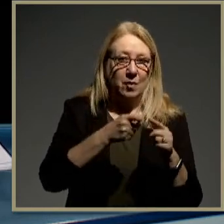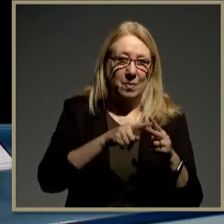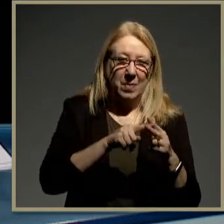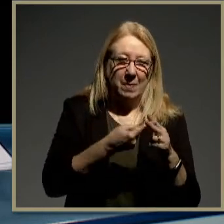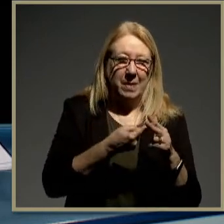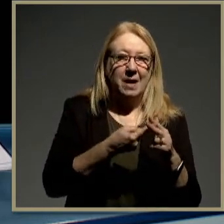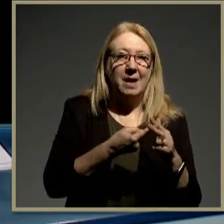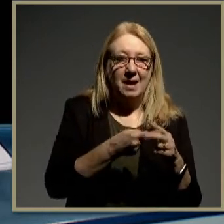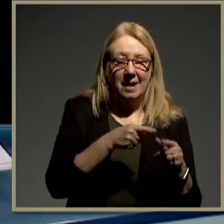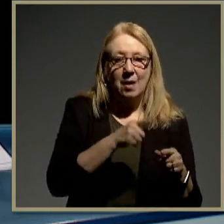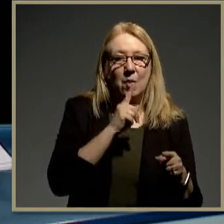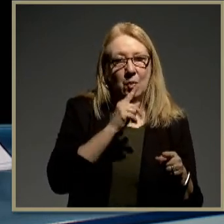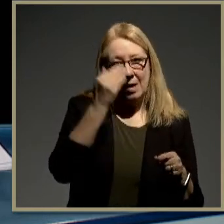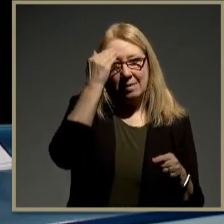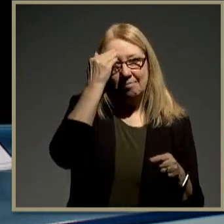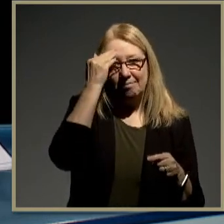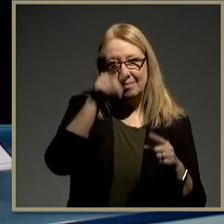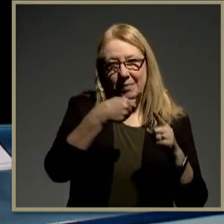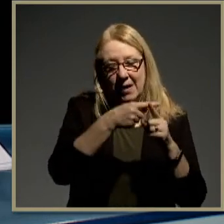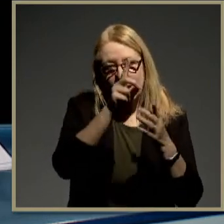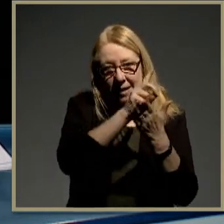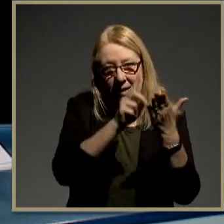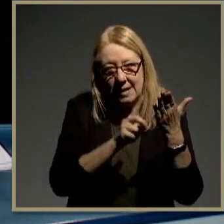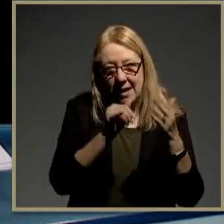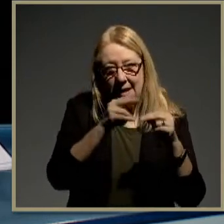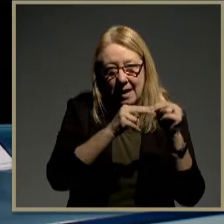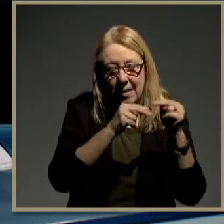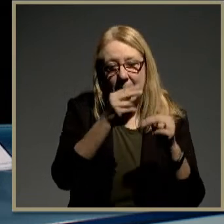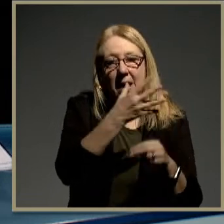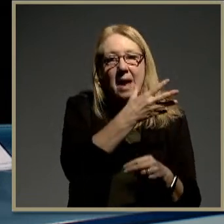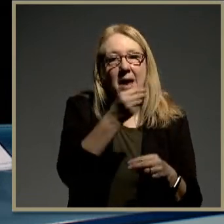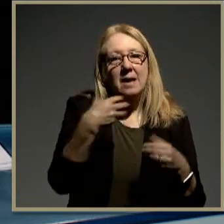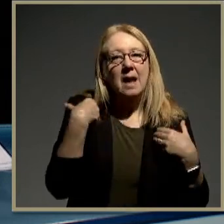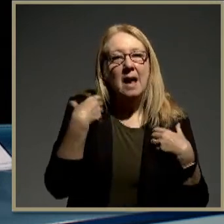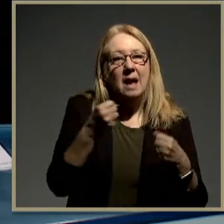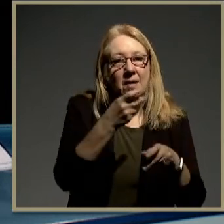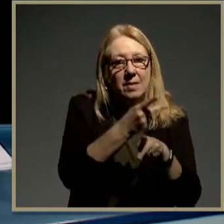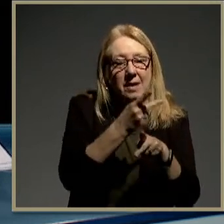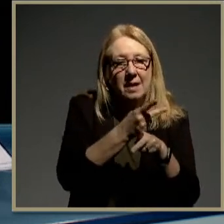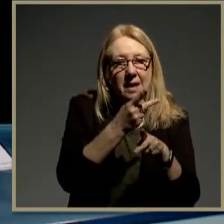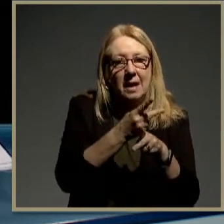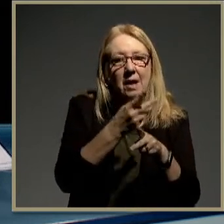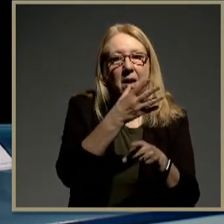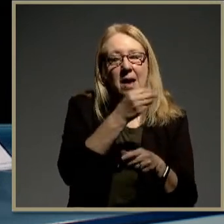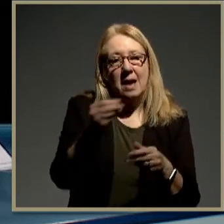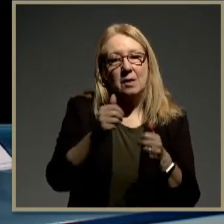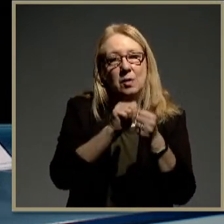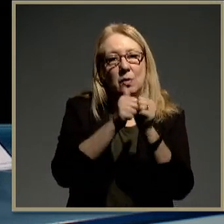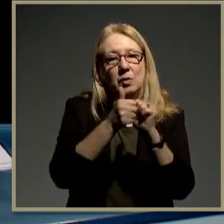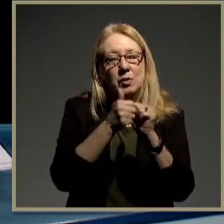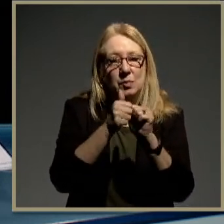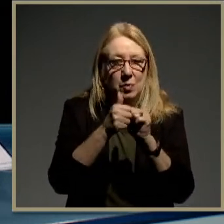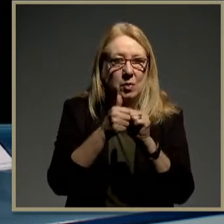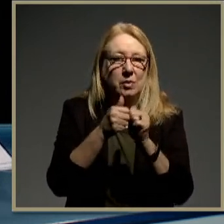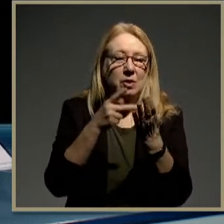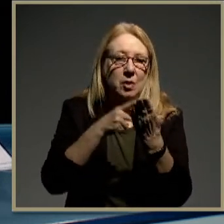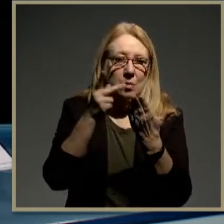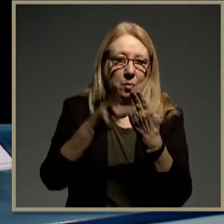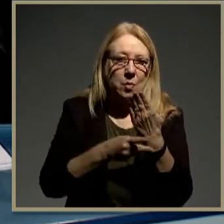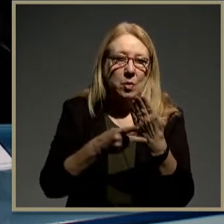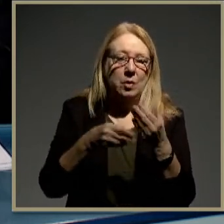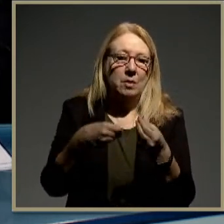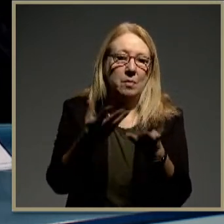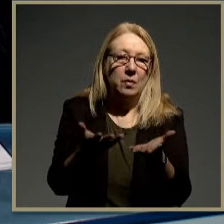one, so he's familiar with the design of the building, as well as the healthcare and sports performance programs that are offered.